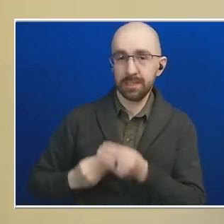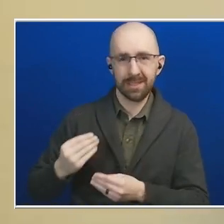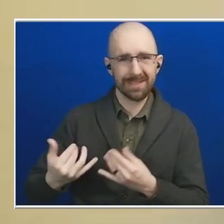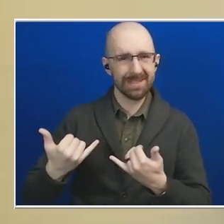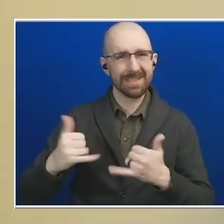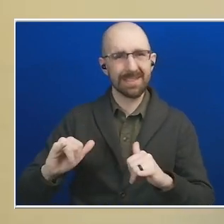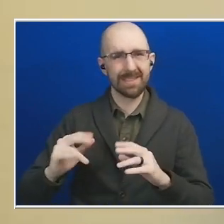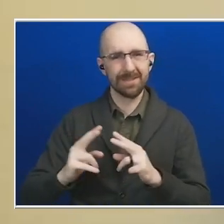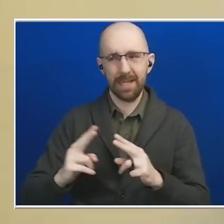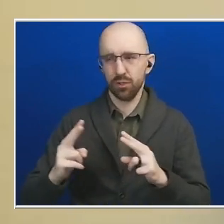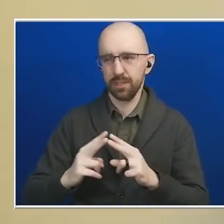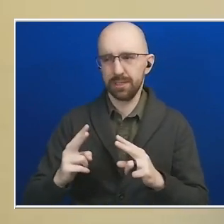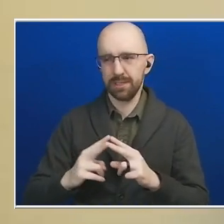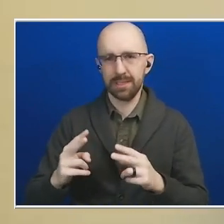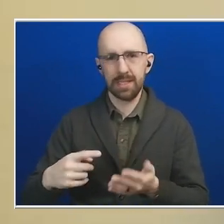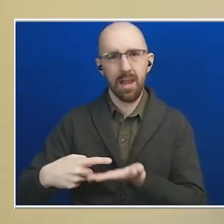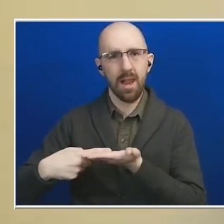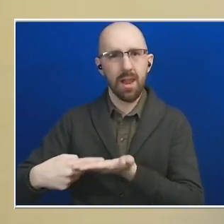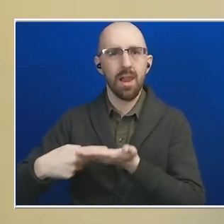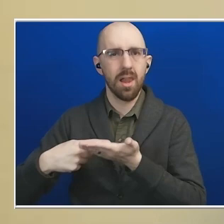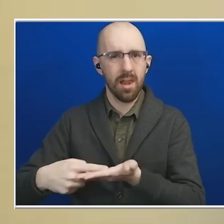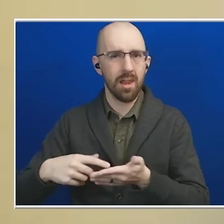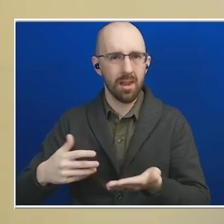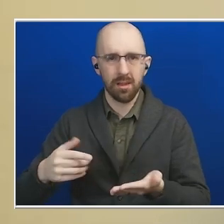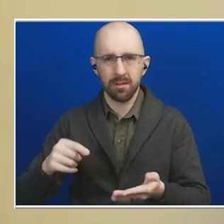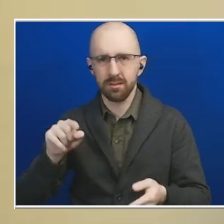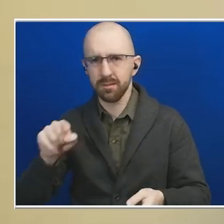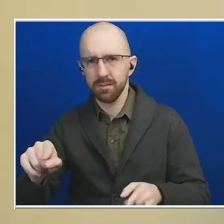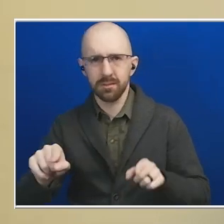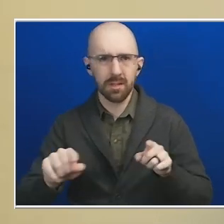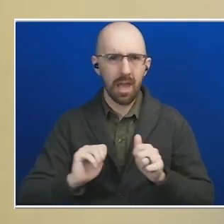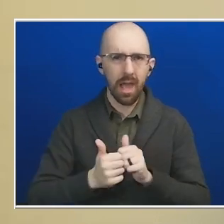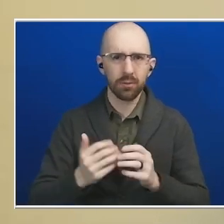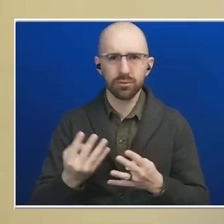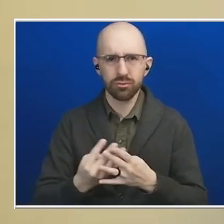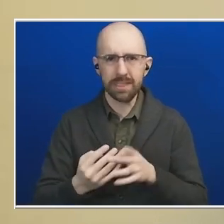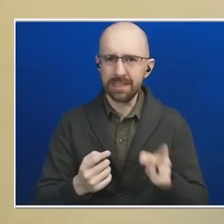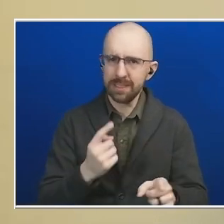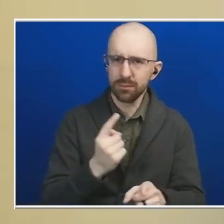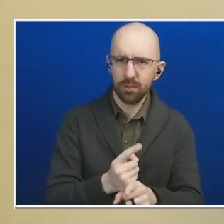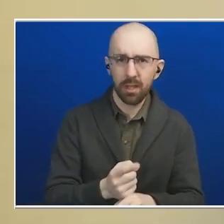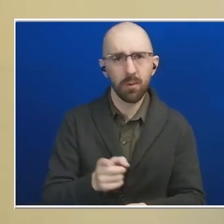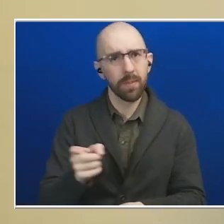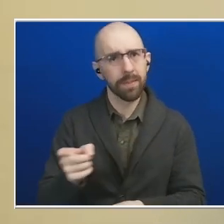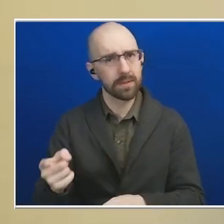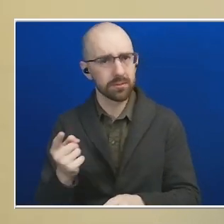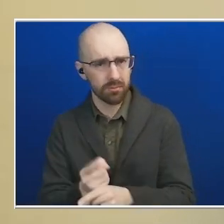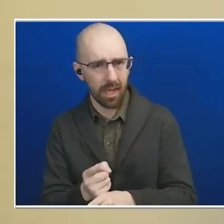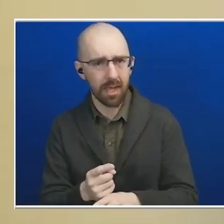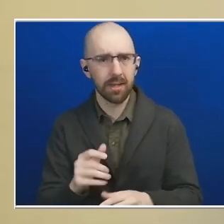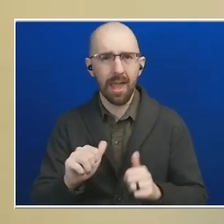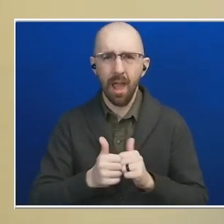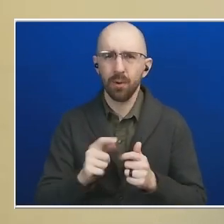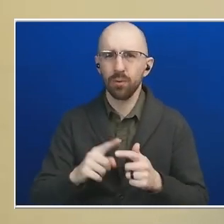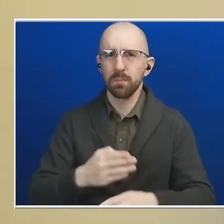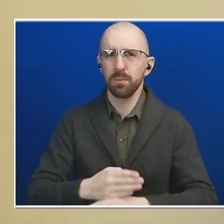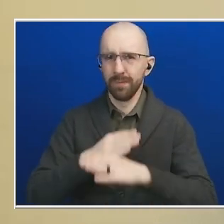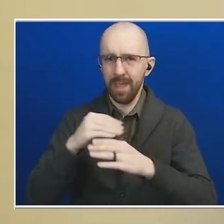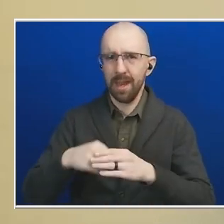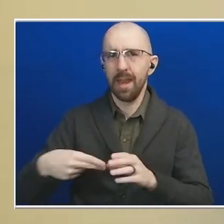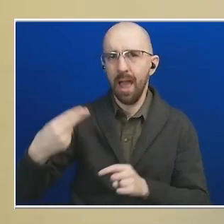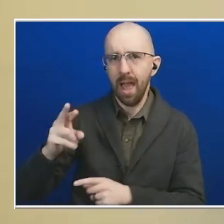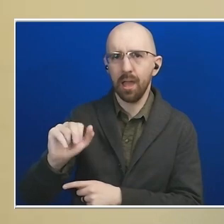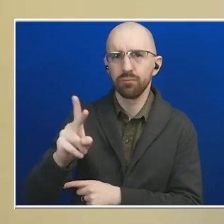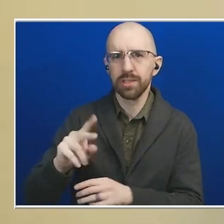very debatable on how to screen or prevent these cancers in high-risk populations. But